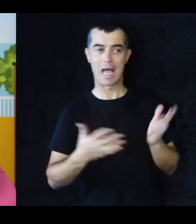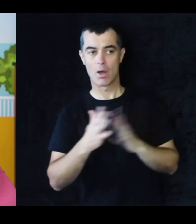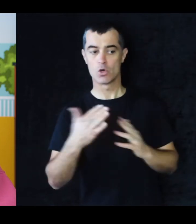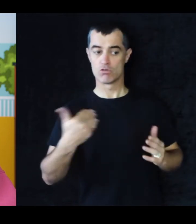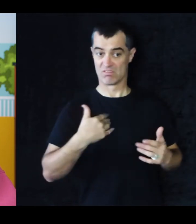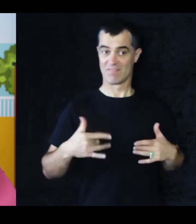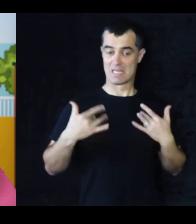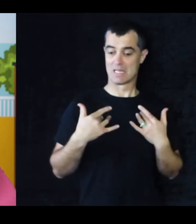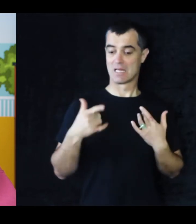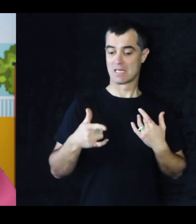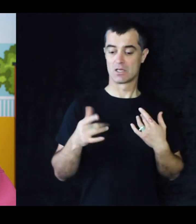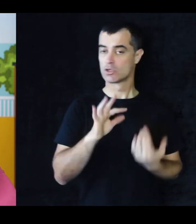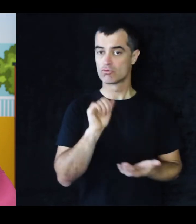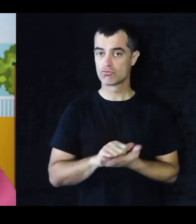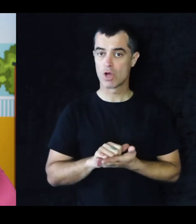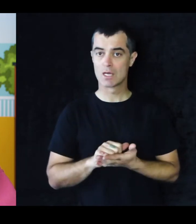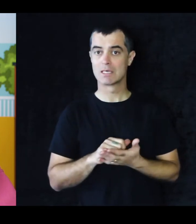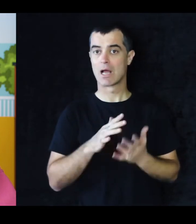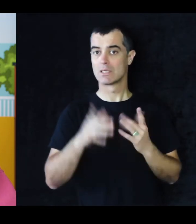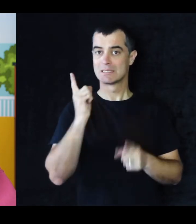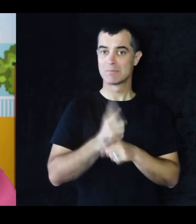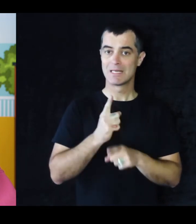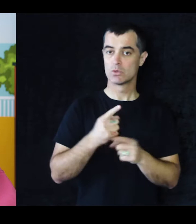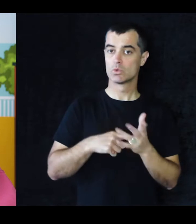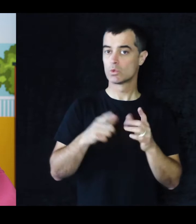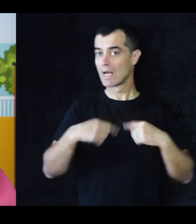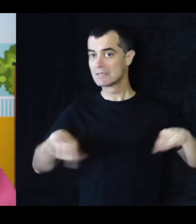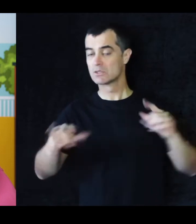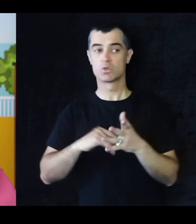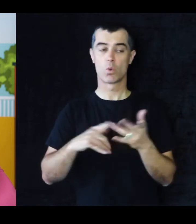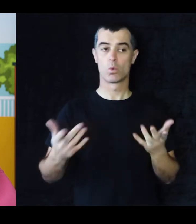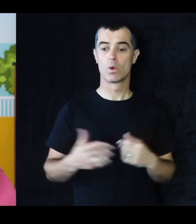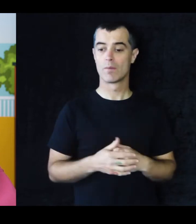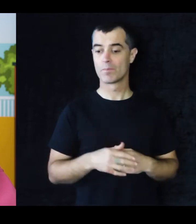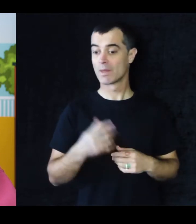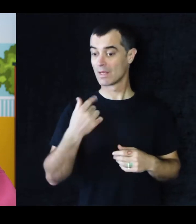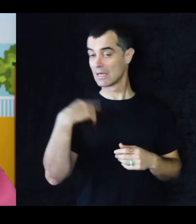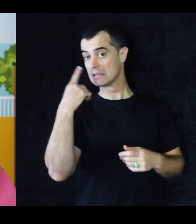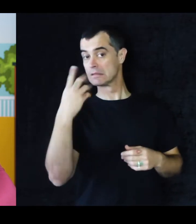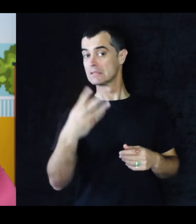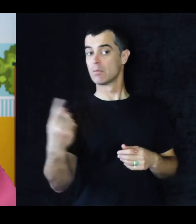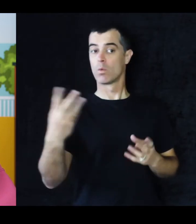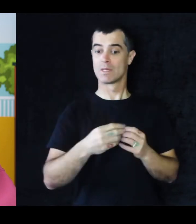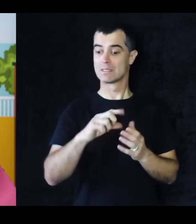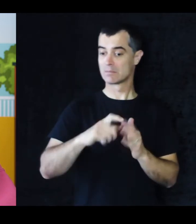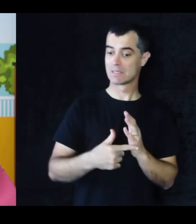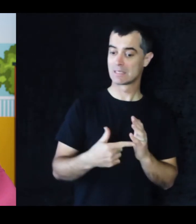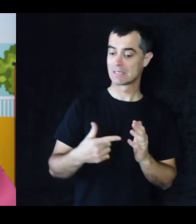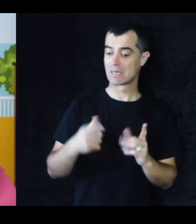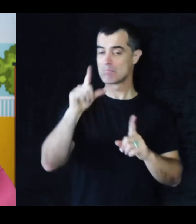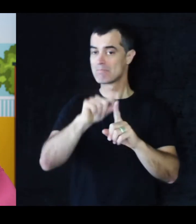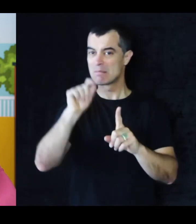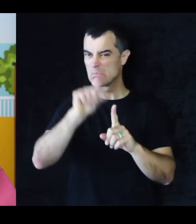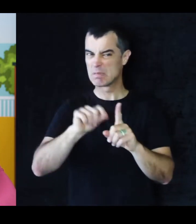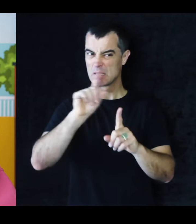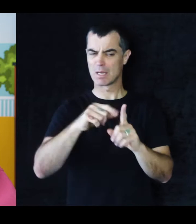tell people how you feel and that isn't right with the way you're speaking to us. So if I see someone